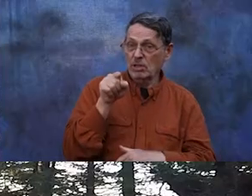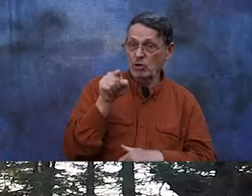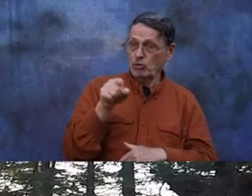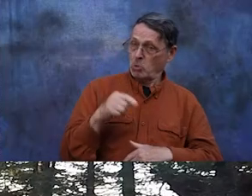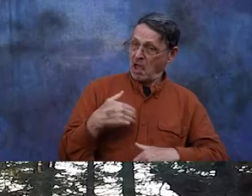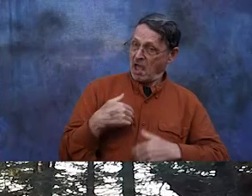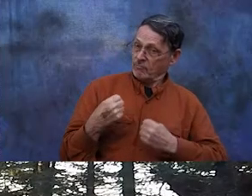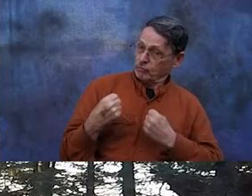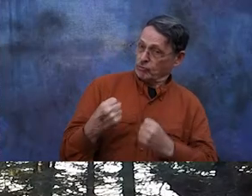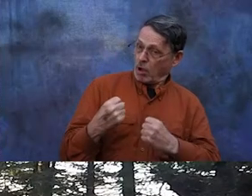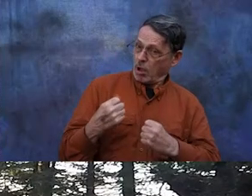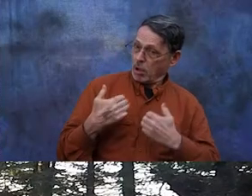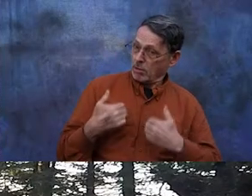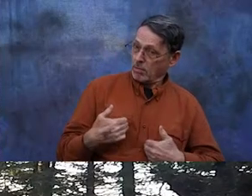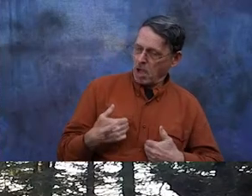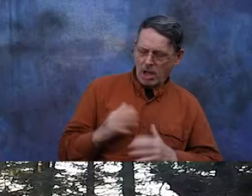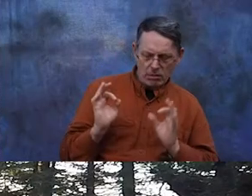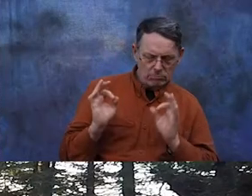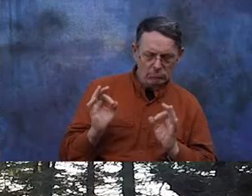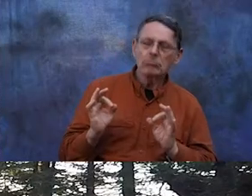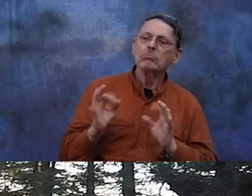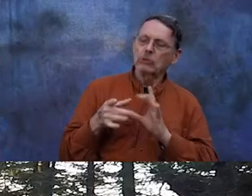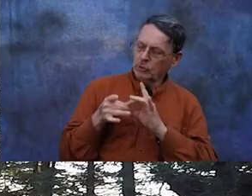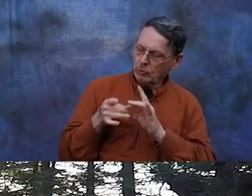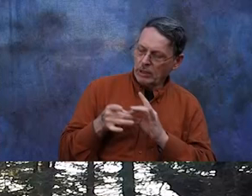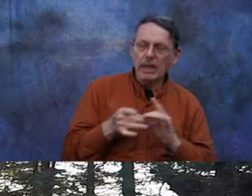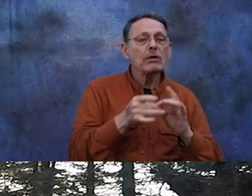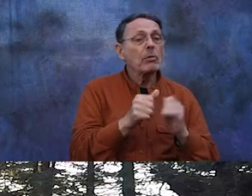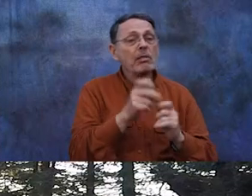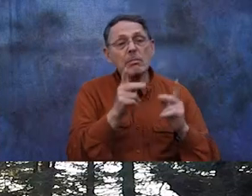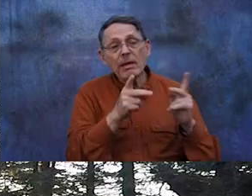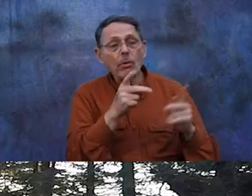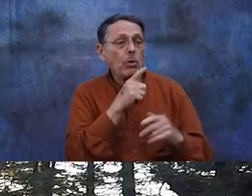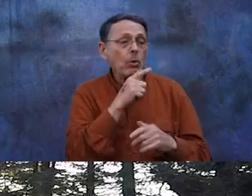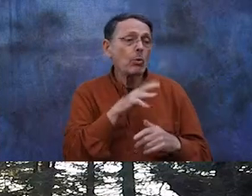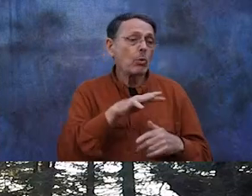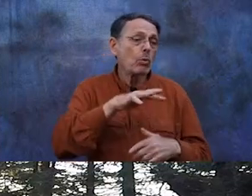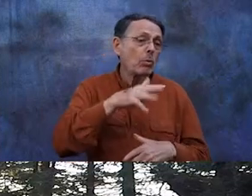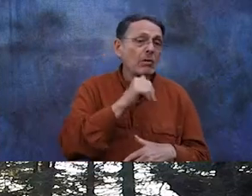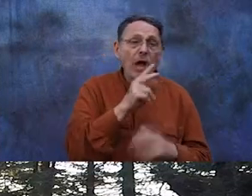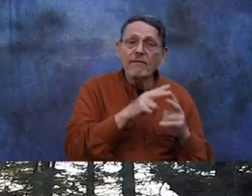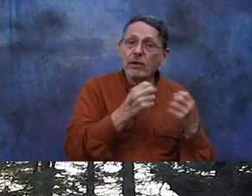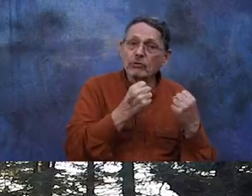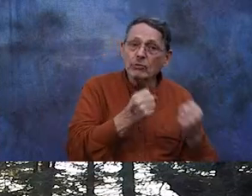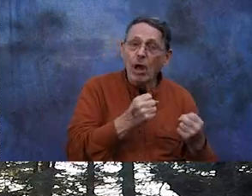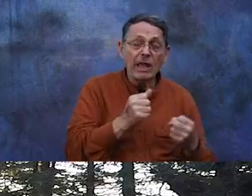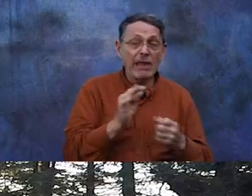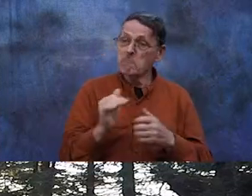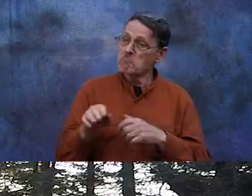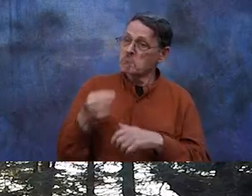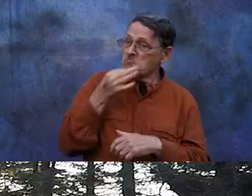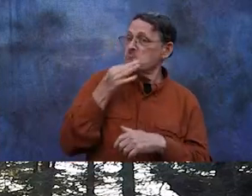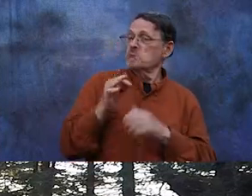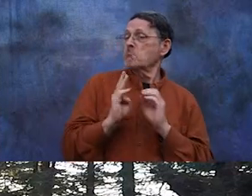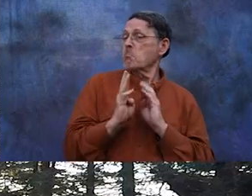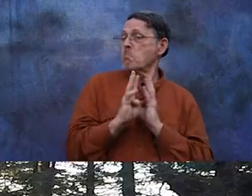body, just be aware that you are linked with those who are not so strong. If you can move quickly,